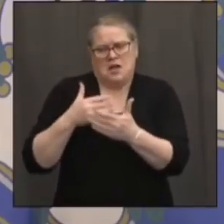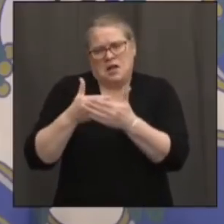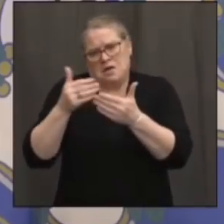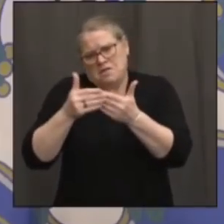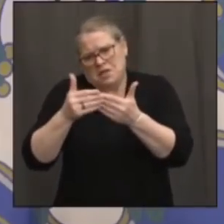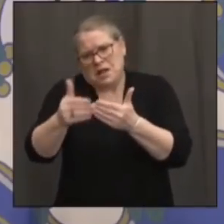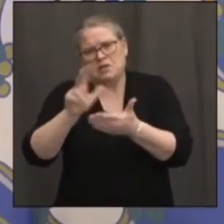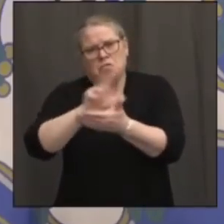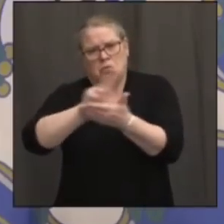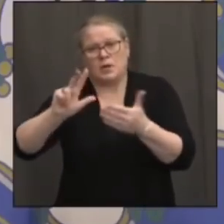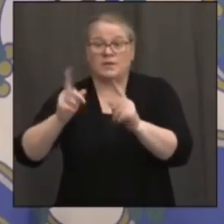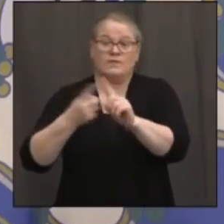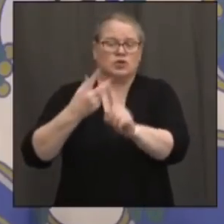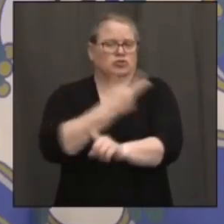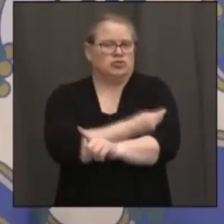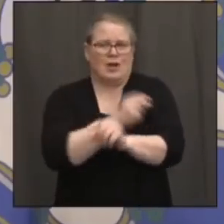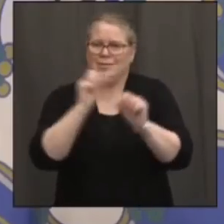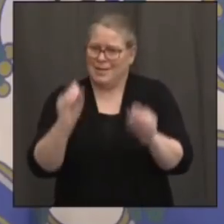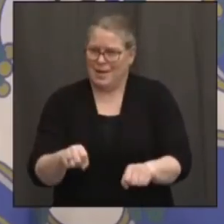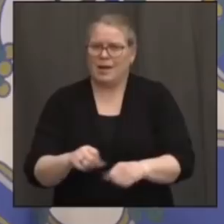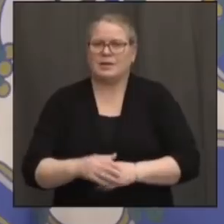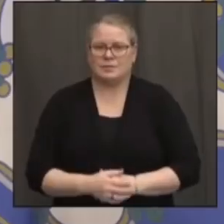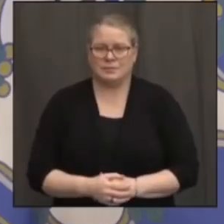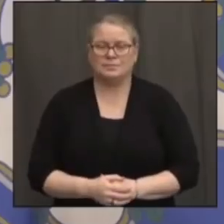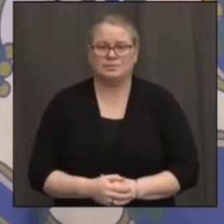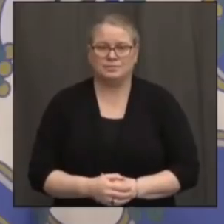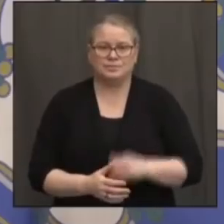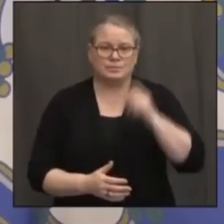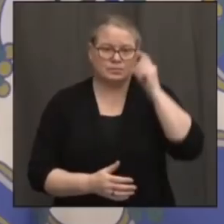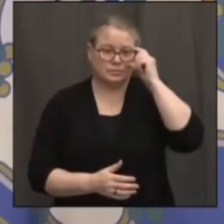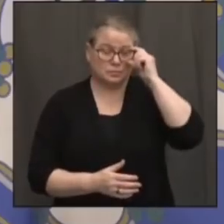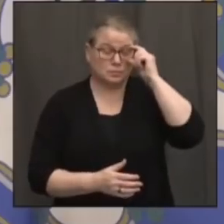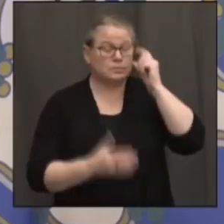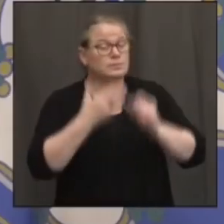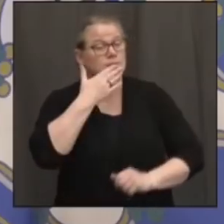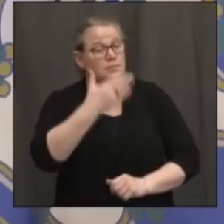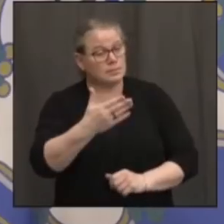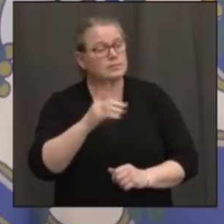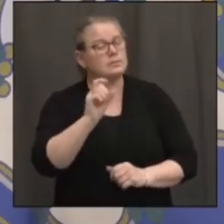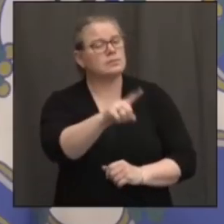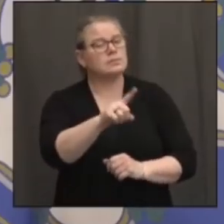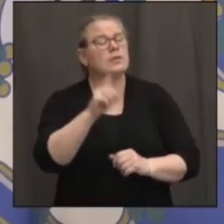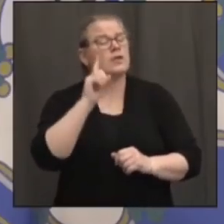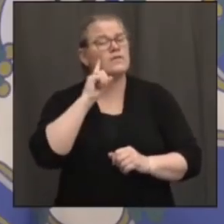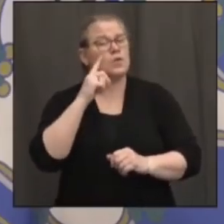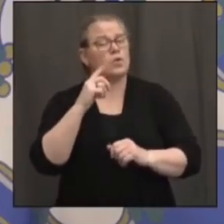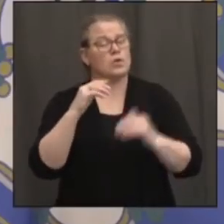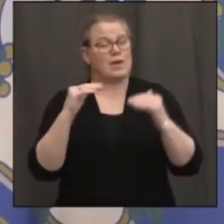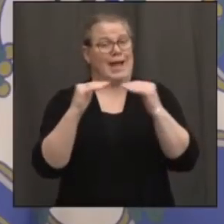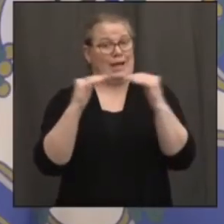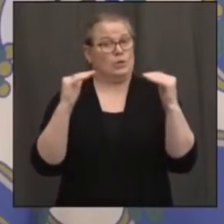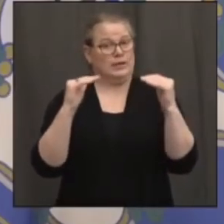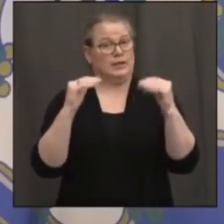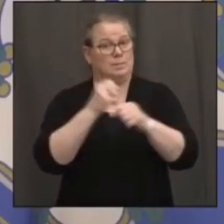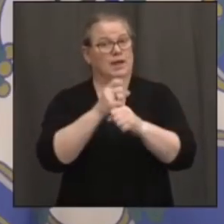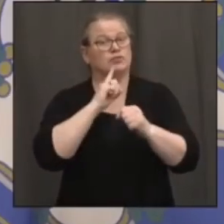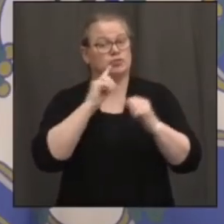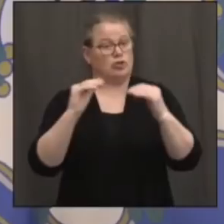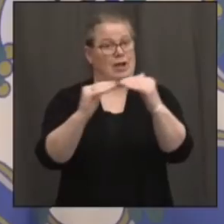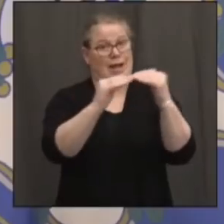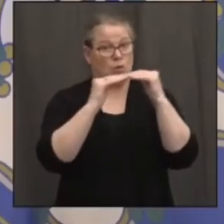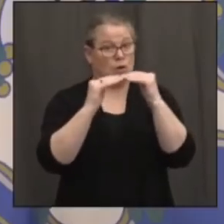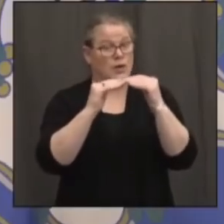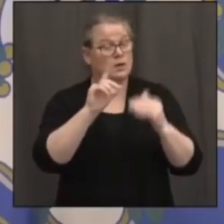next 3 weeks. Thanks. And then with regard to vaccine equity, are you requiring